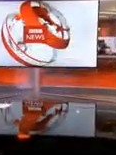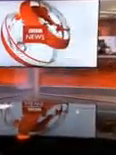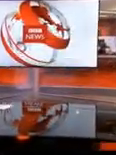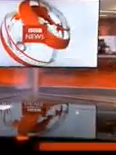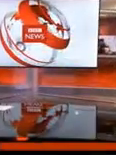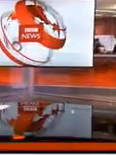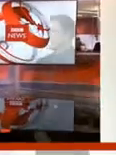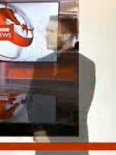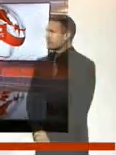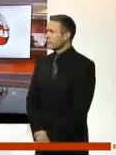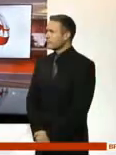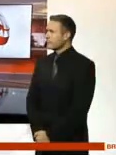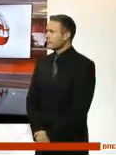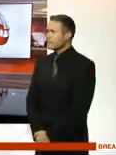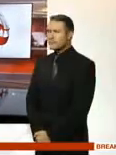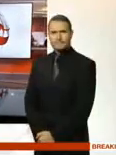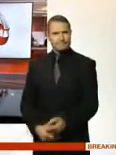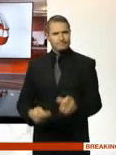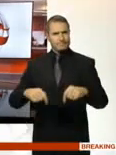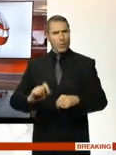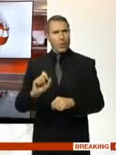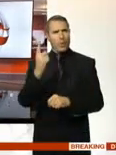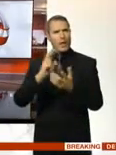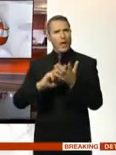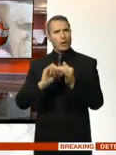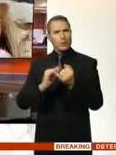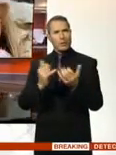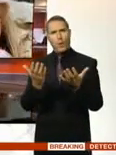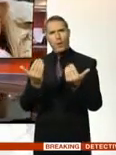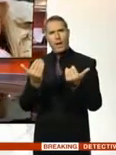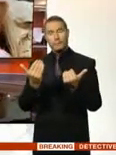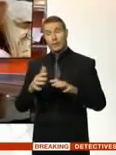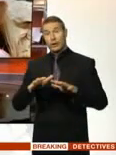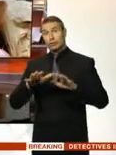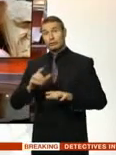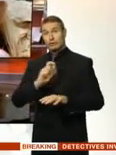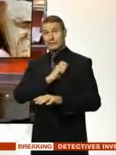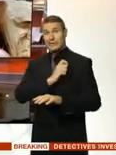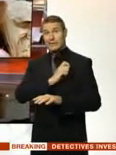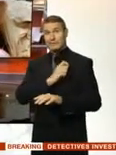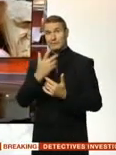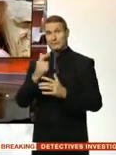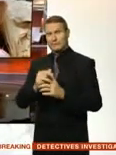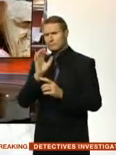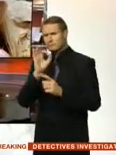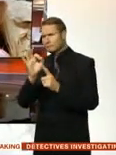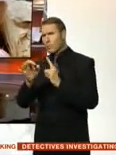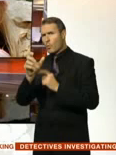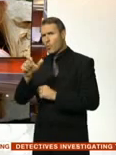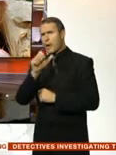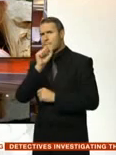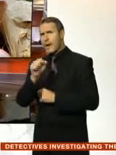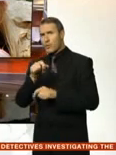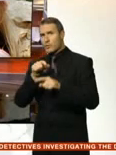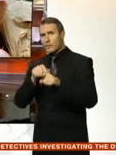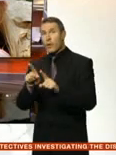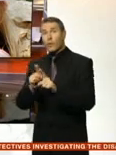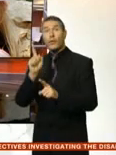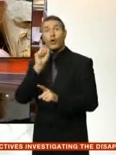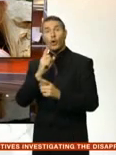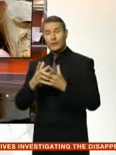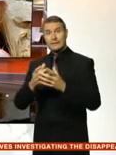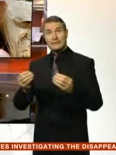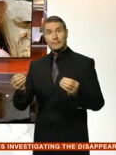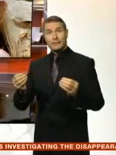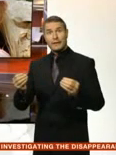Good afternoon and welcome to the BBC News at 1. British detectives have given more details about a man they want to trace in connection with the disappearance